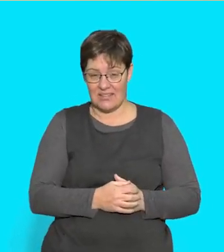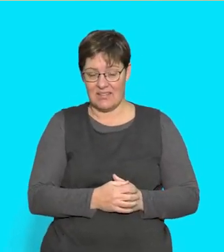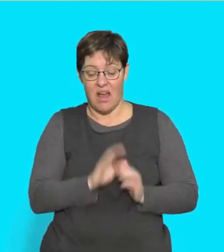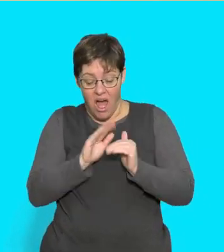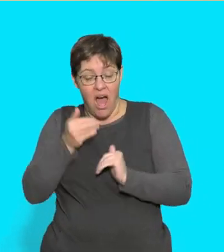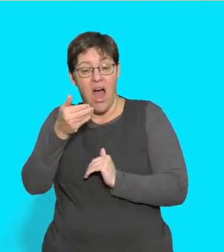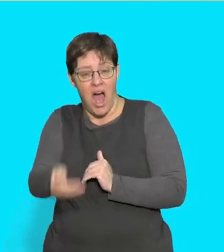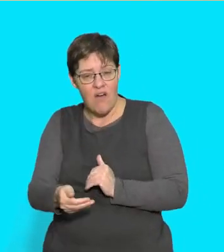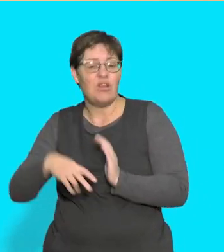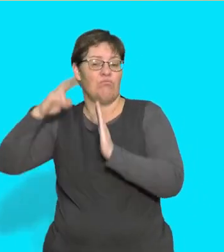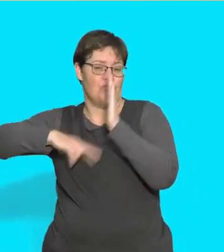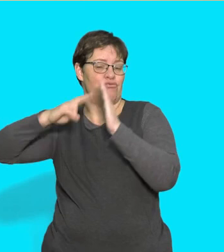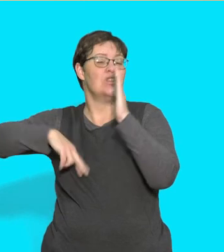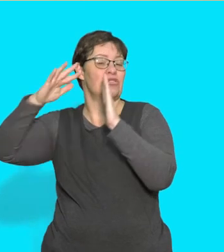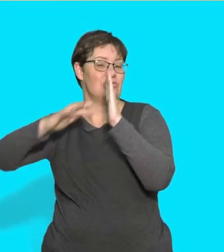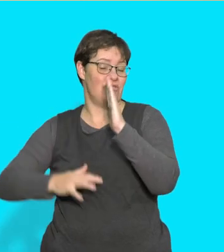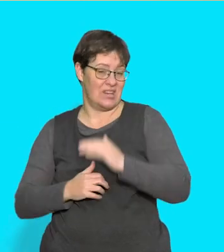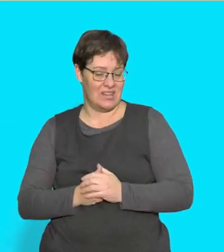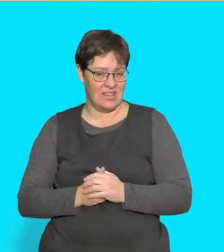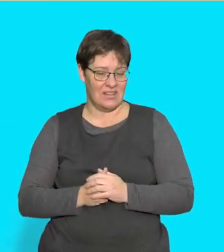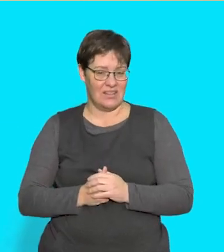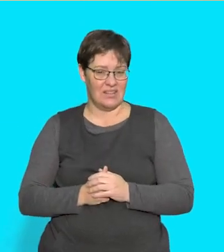After that, I read a story.